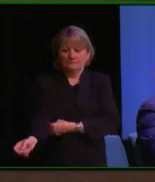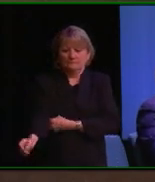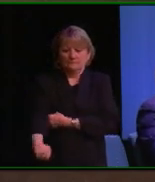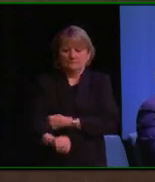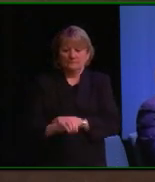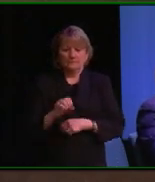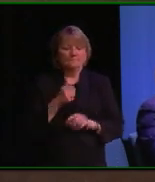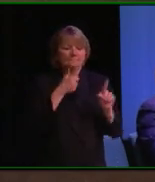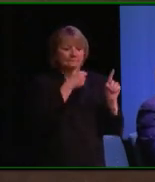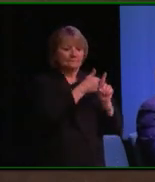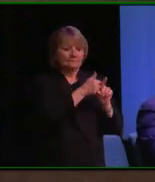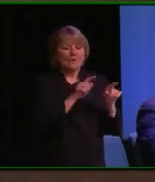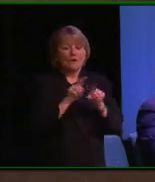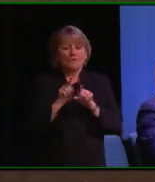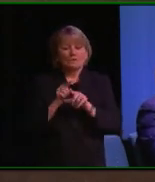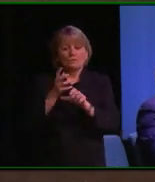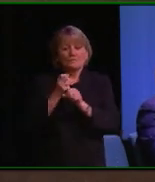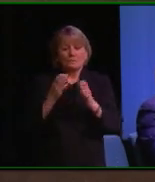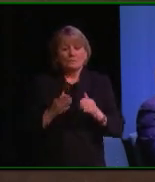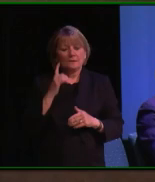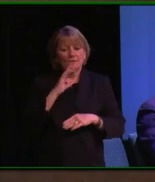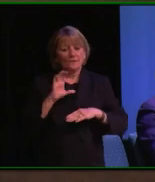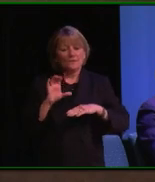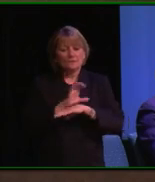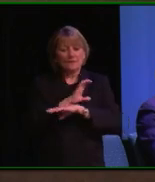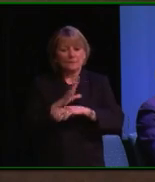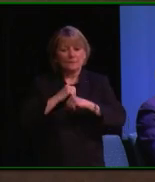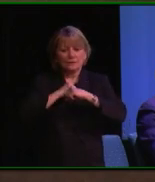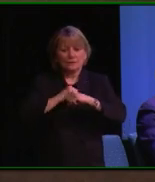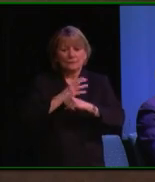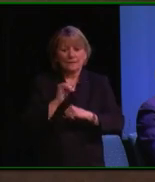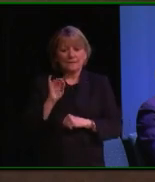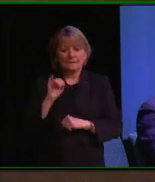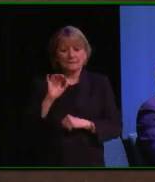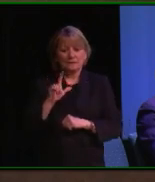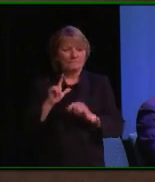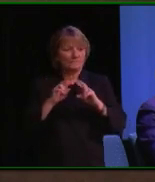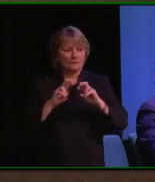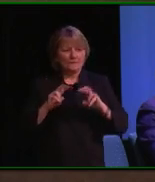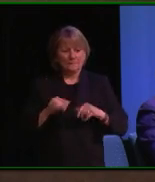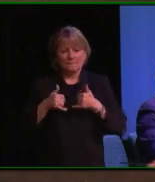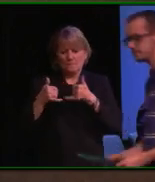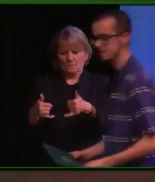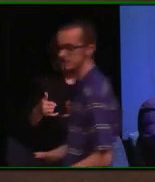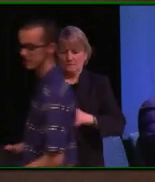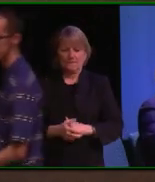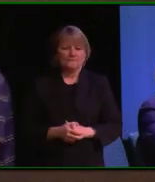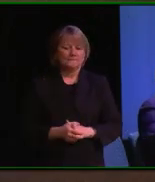Calvin is also the recipient of the Cybersecurity and Digital Forensics Award.